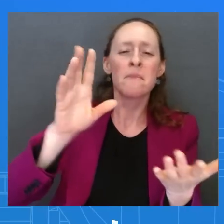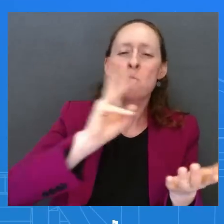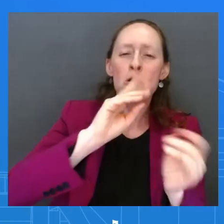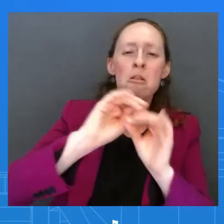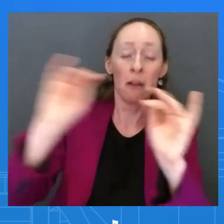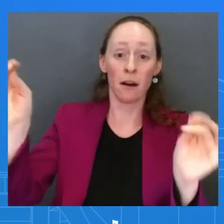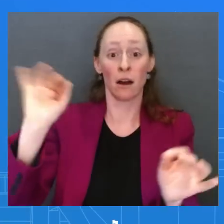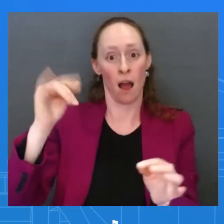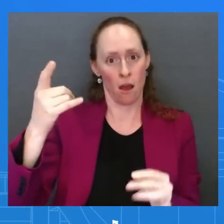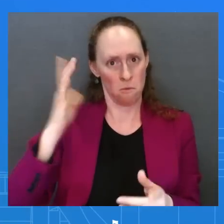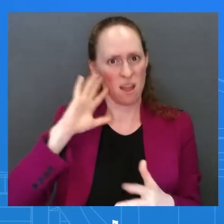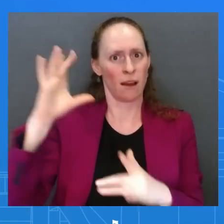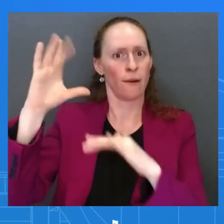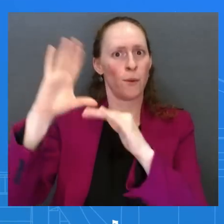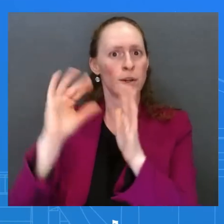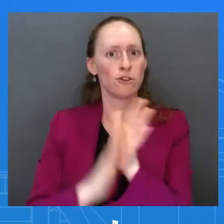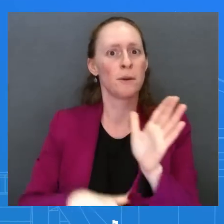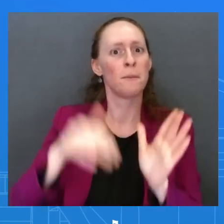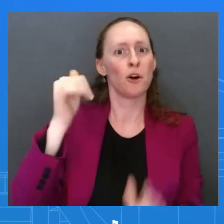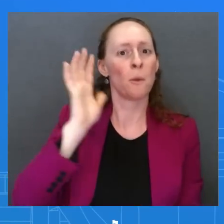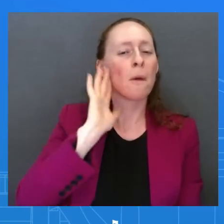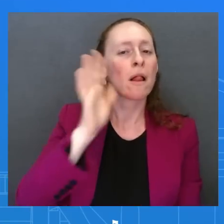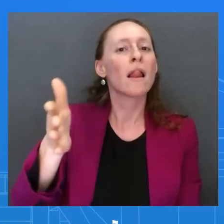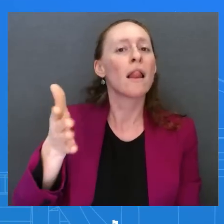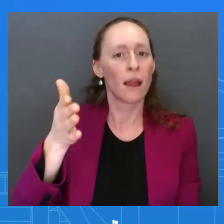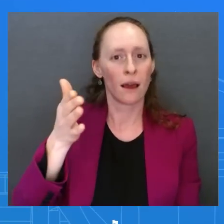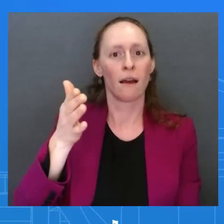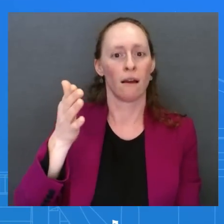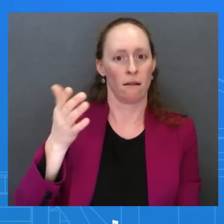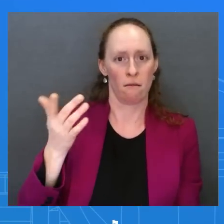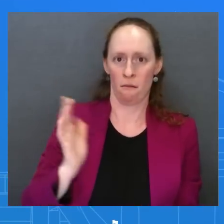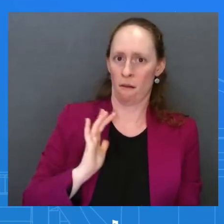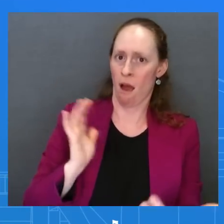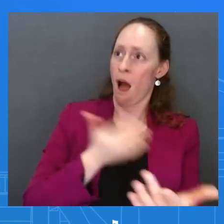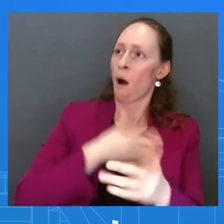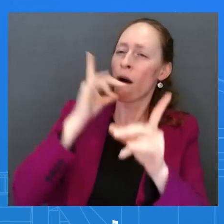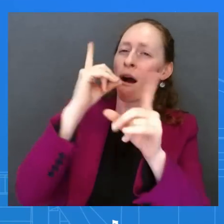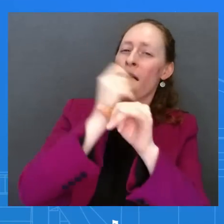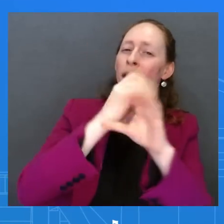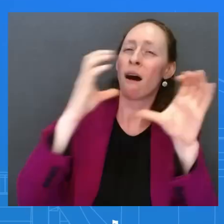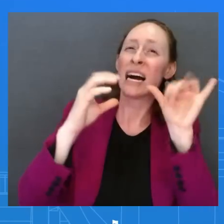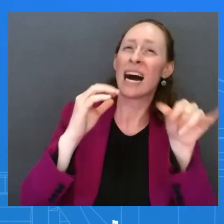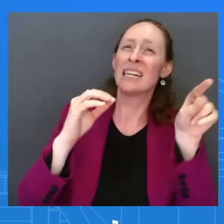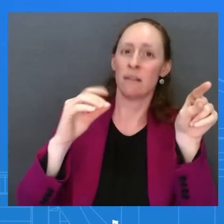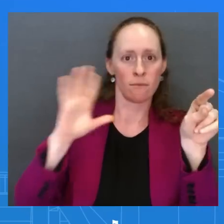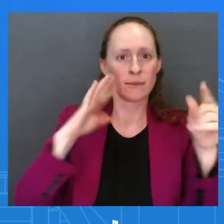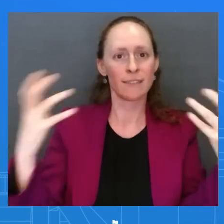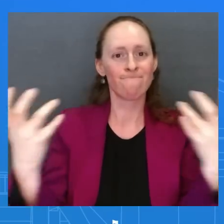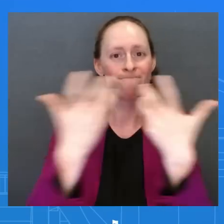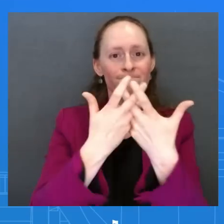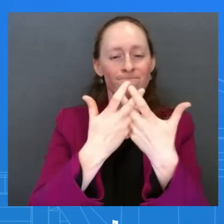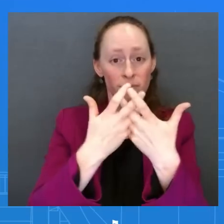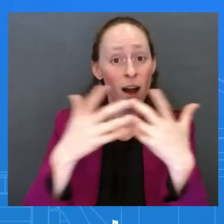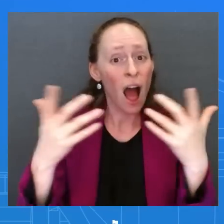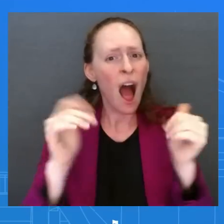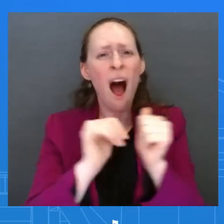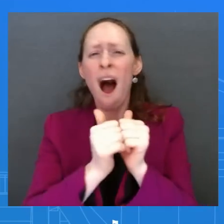again, that is equal, that has equity at the center of it, and leaves no one behind. And the president